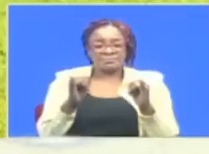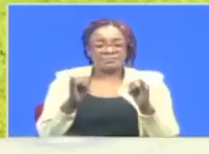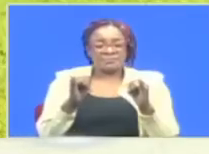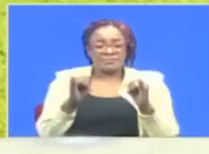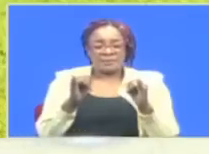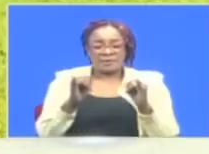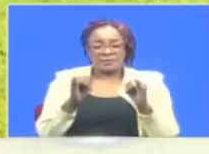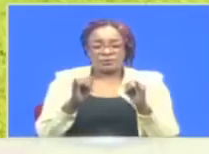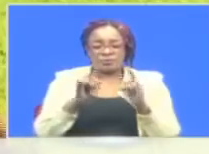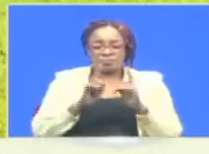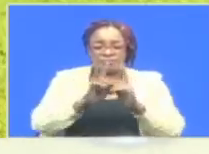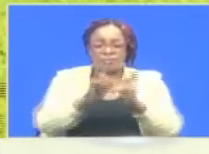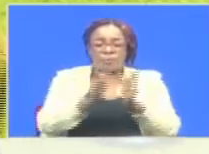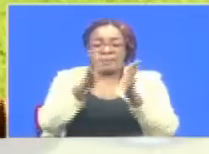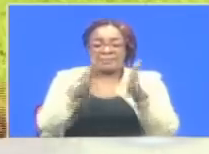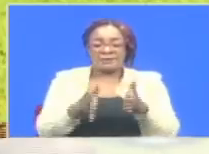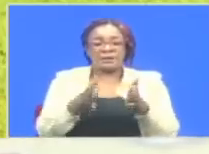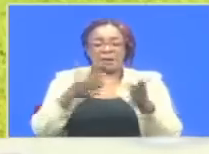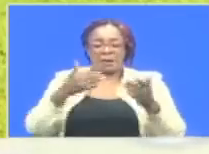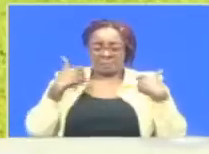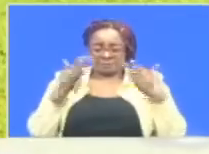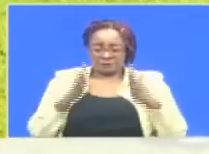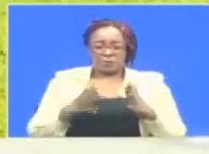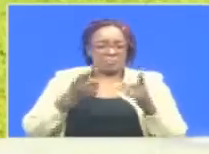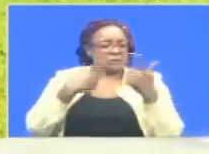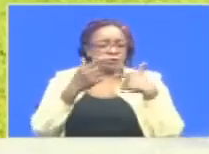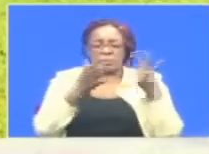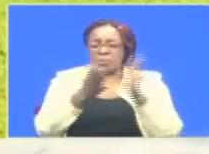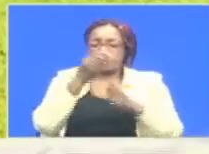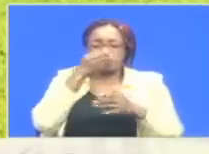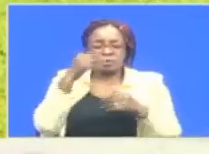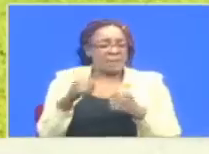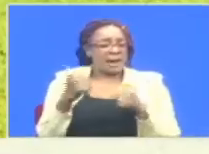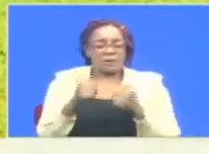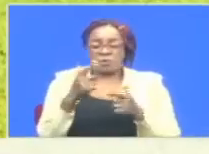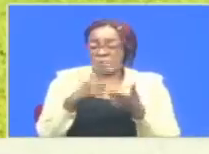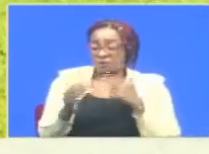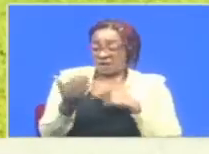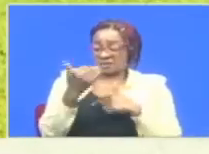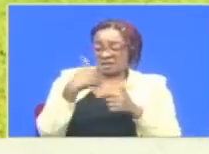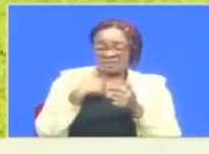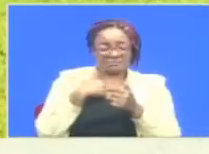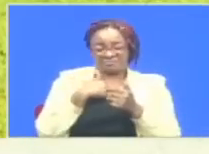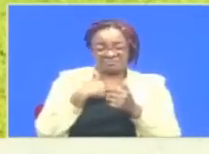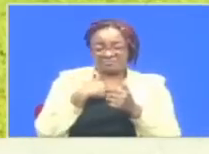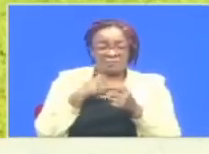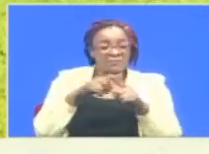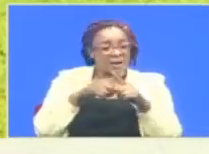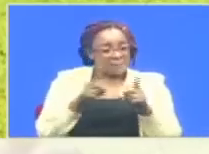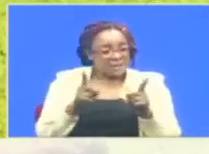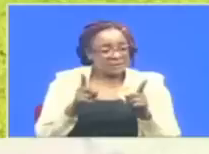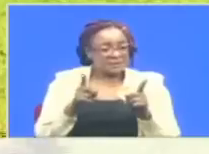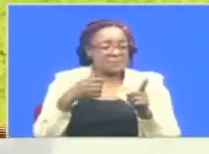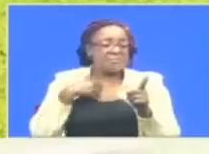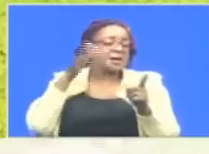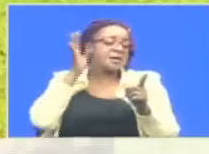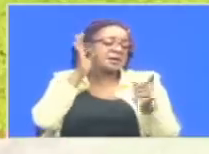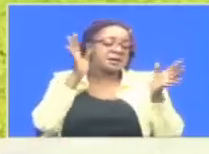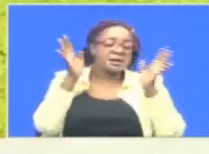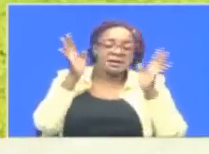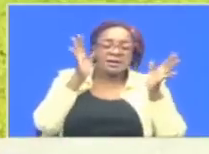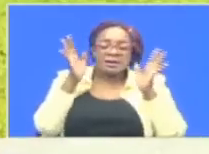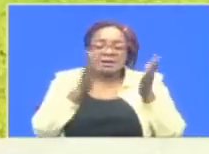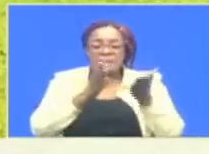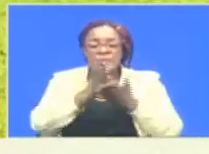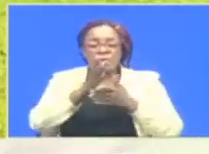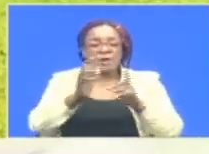somebody. I personally haven't talked to William Ruto about what you're asking me about, but I hear speculation through the